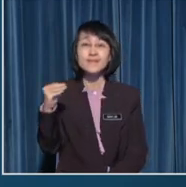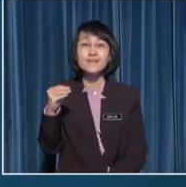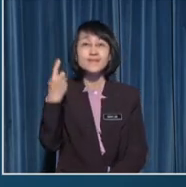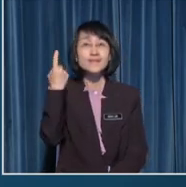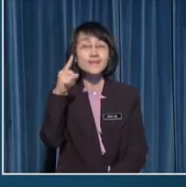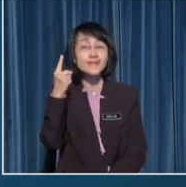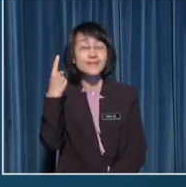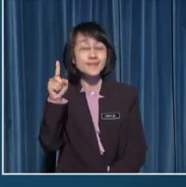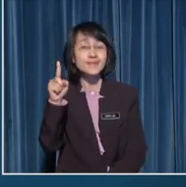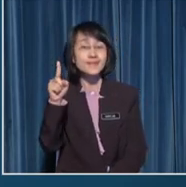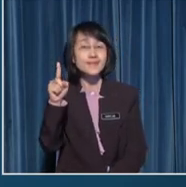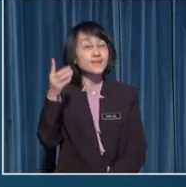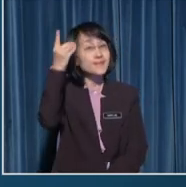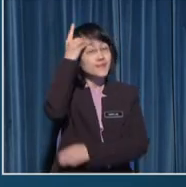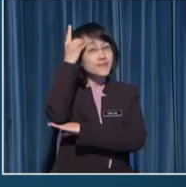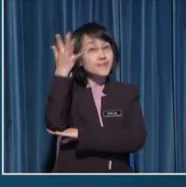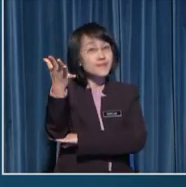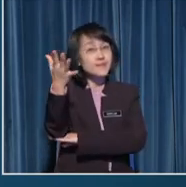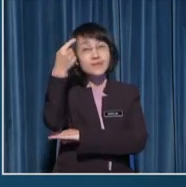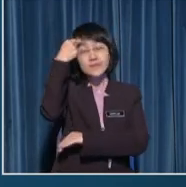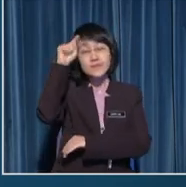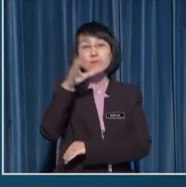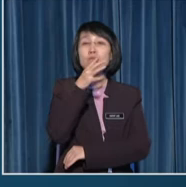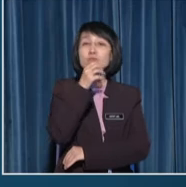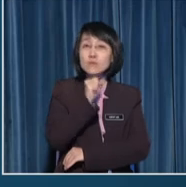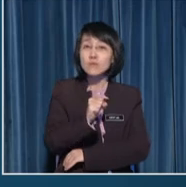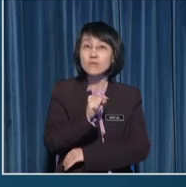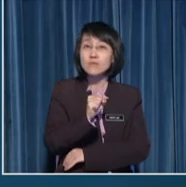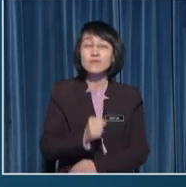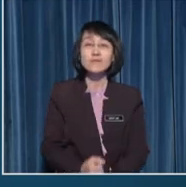3, 7, 15, 40, and 11 are data for age.